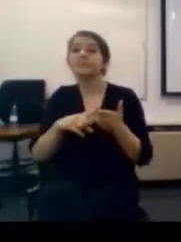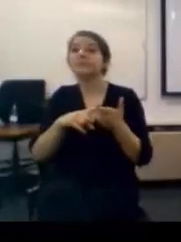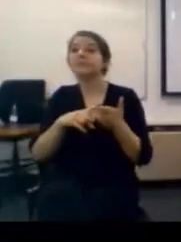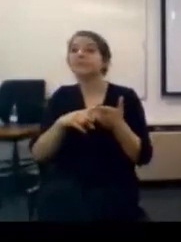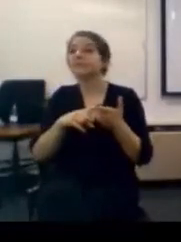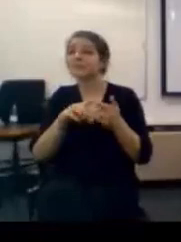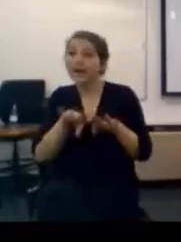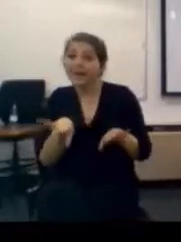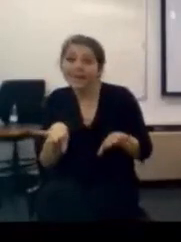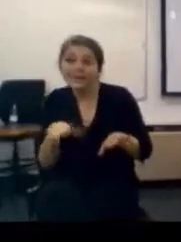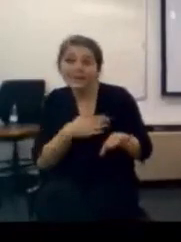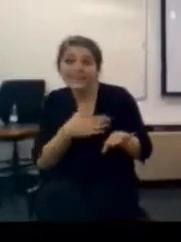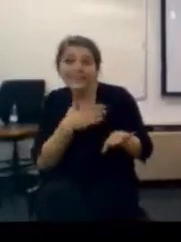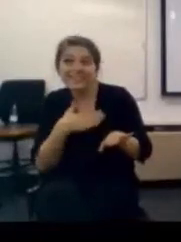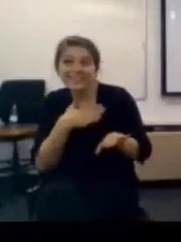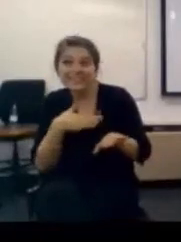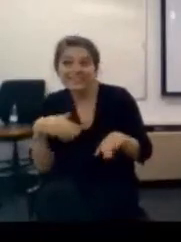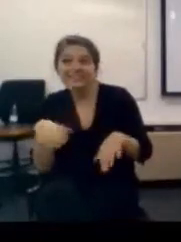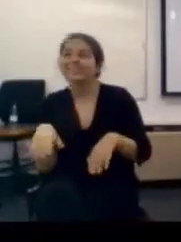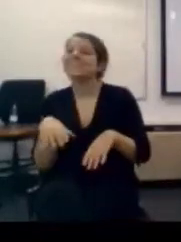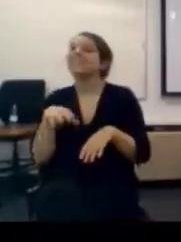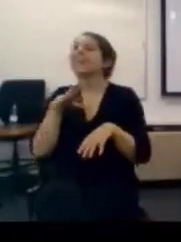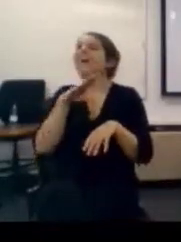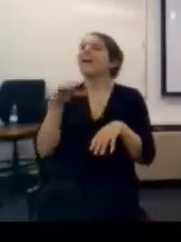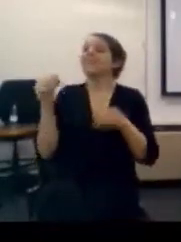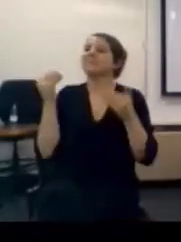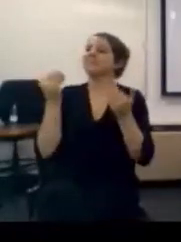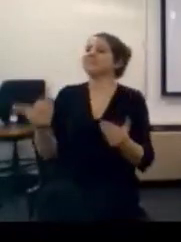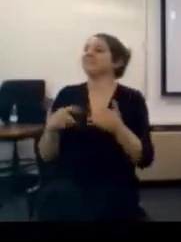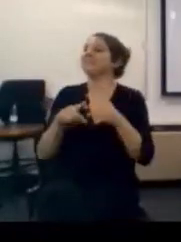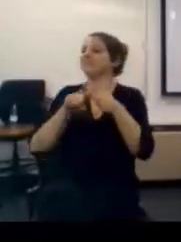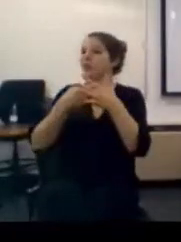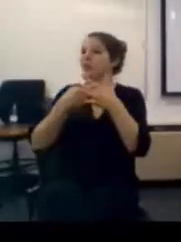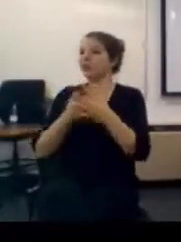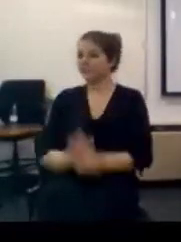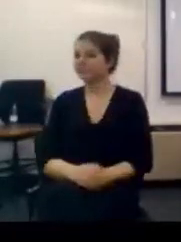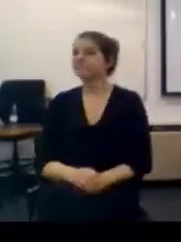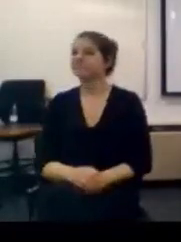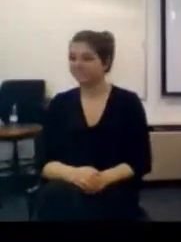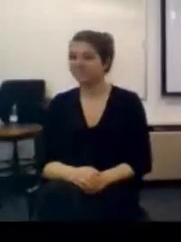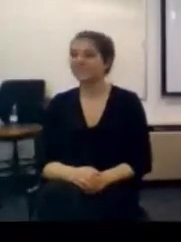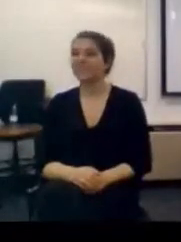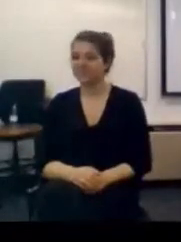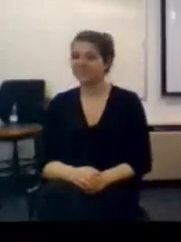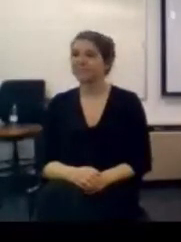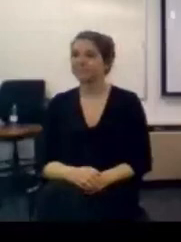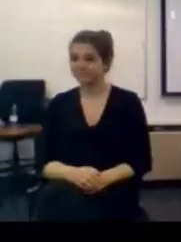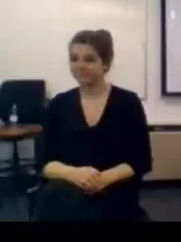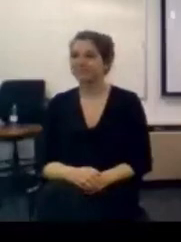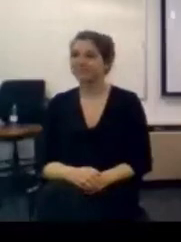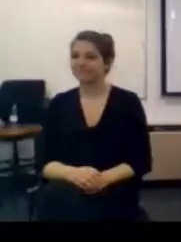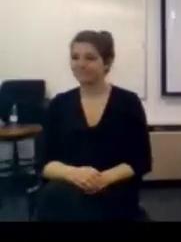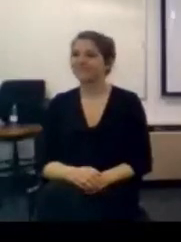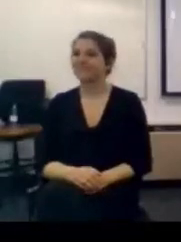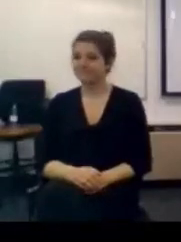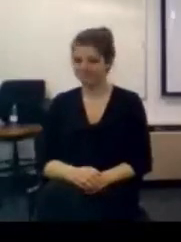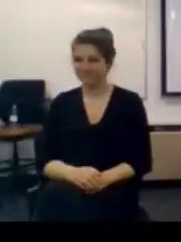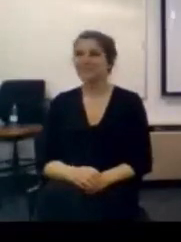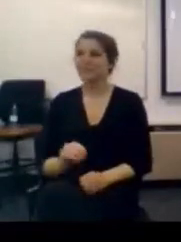you shut down all your phones, make sure that they're silent, and let's get started.